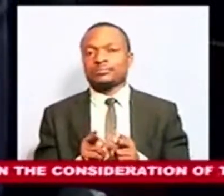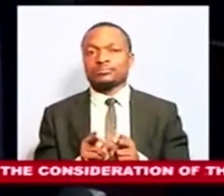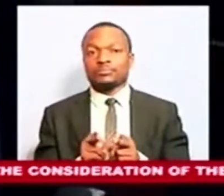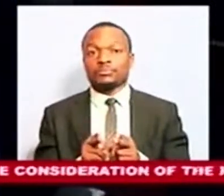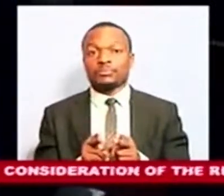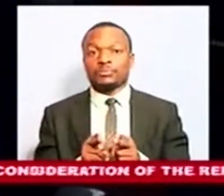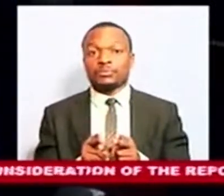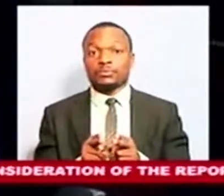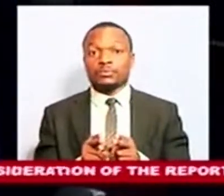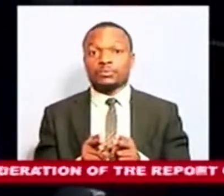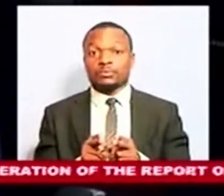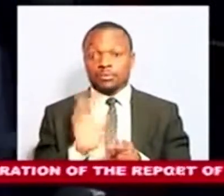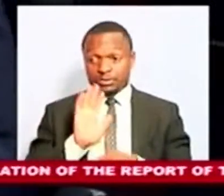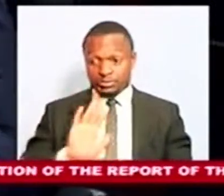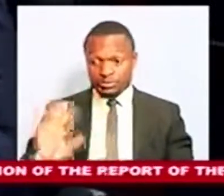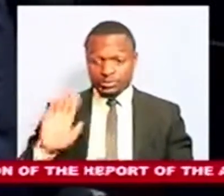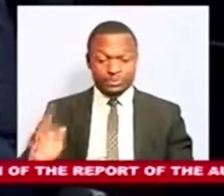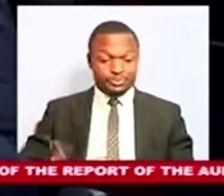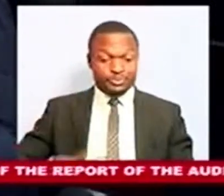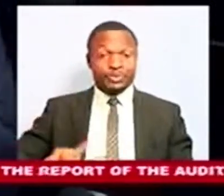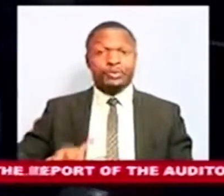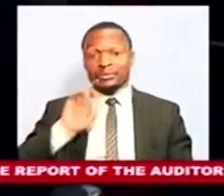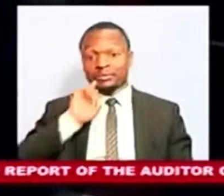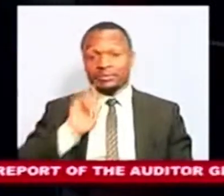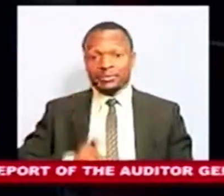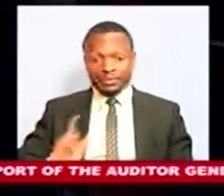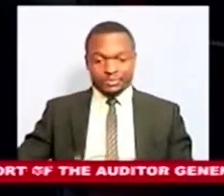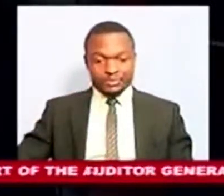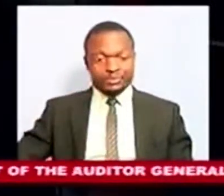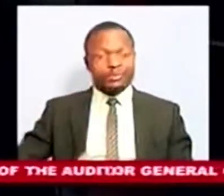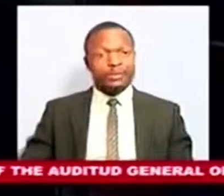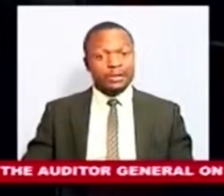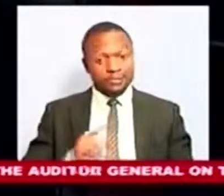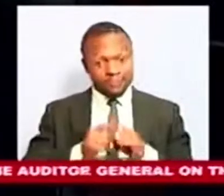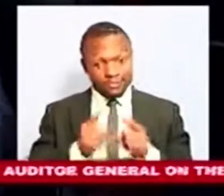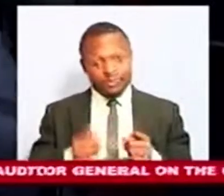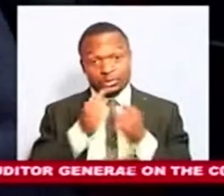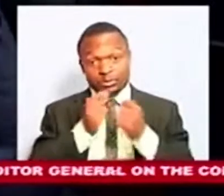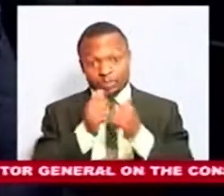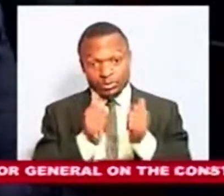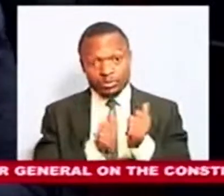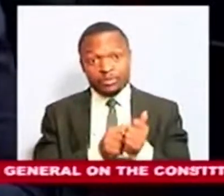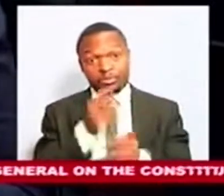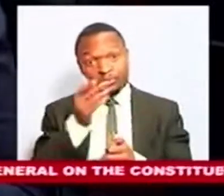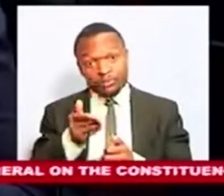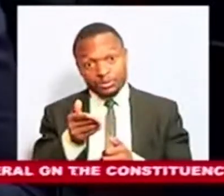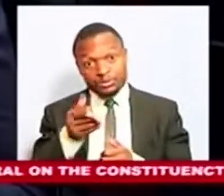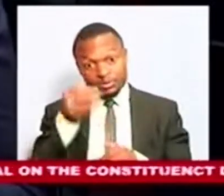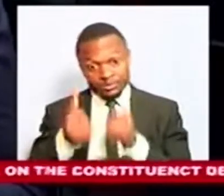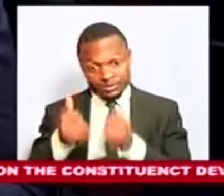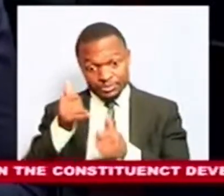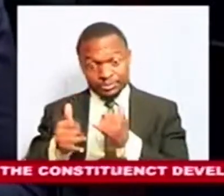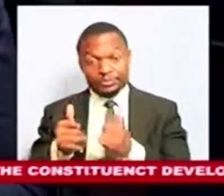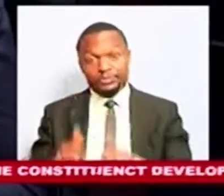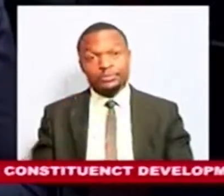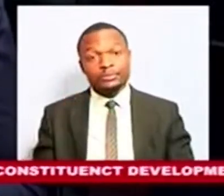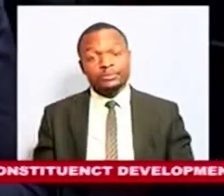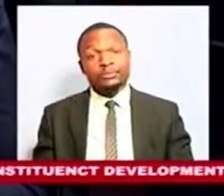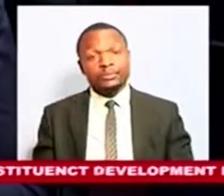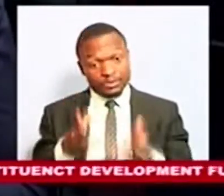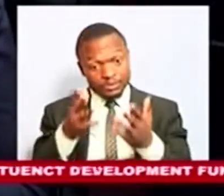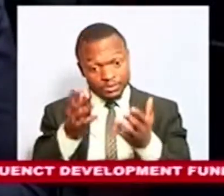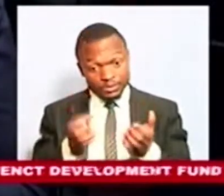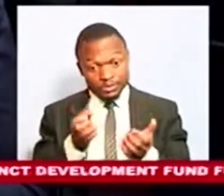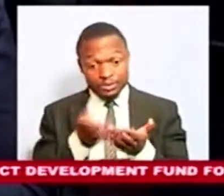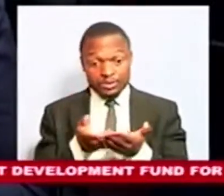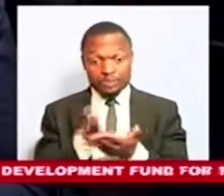to our certification, so that we should be satisfied. However, you will talk about that one as you could be concluding. I want to take